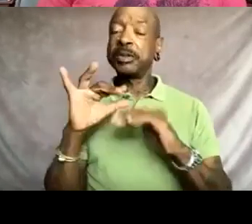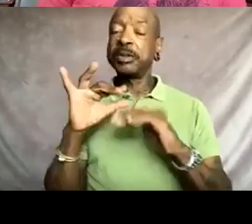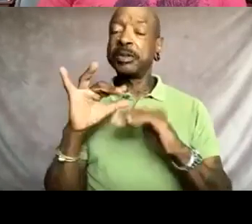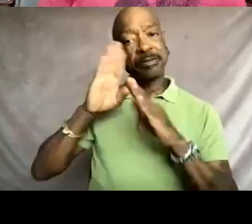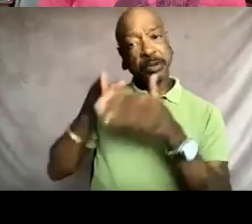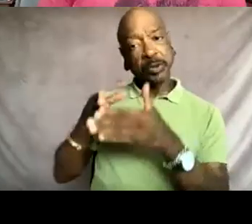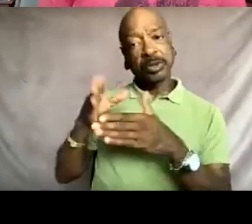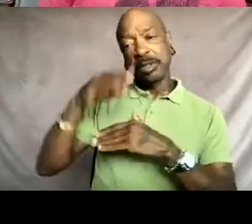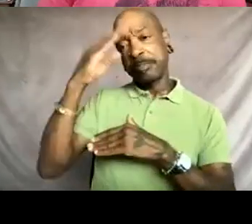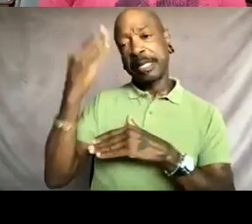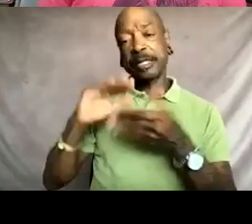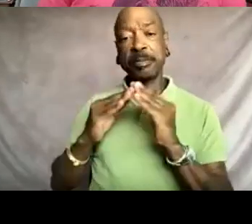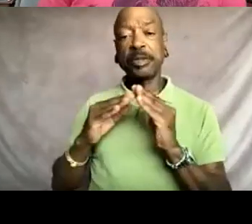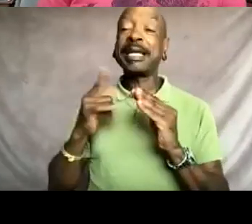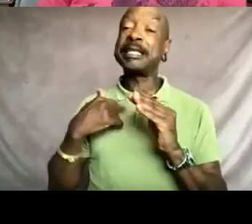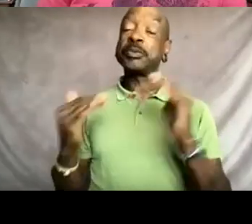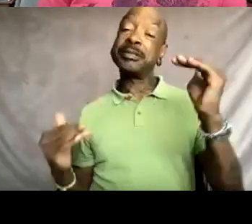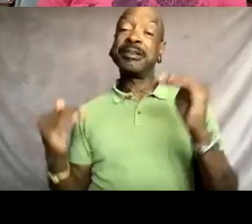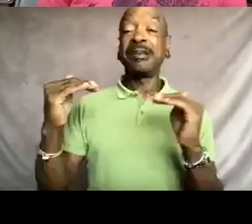can't do that because of fair housing laws.